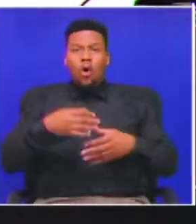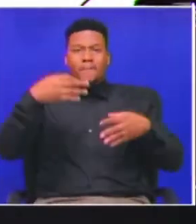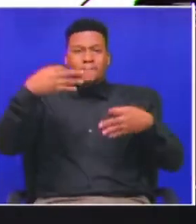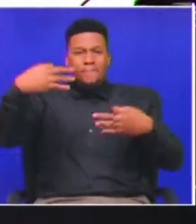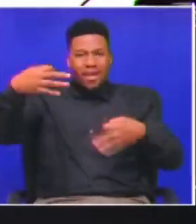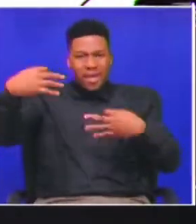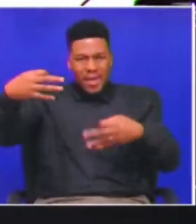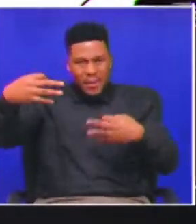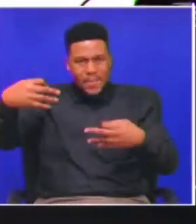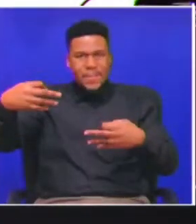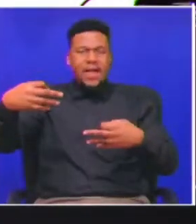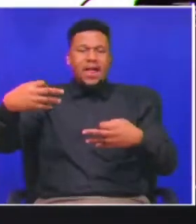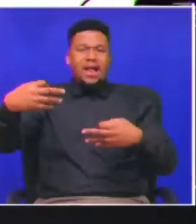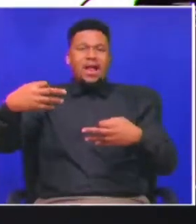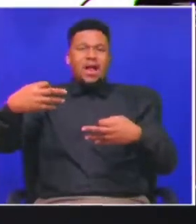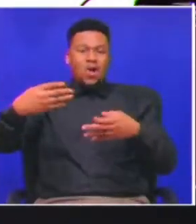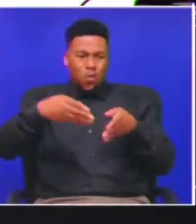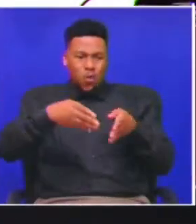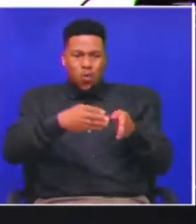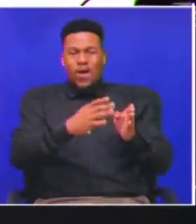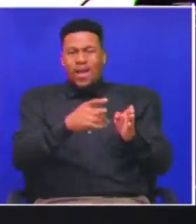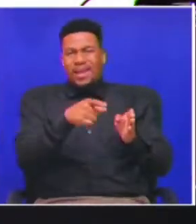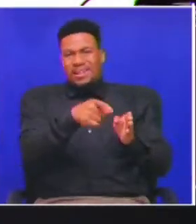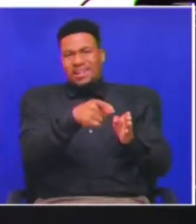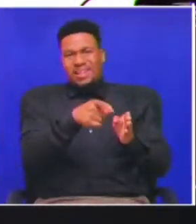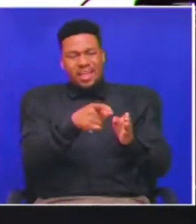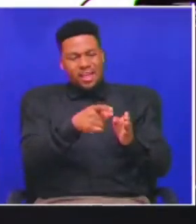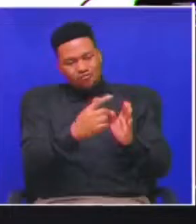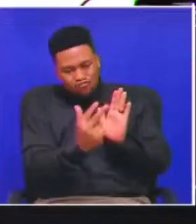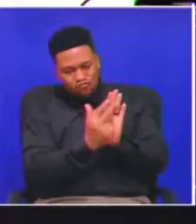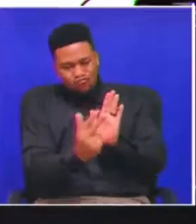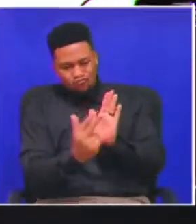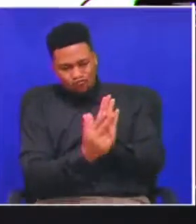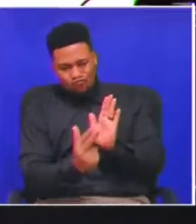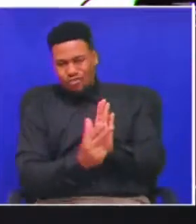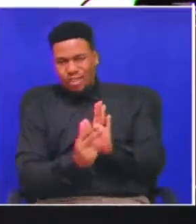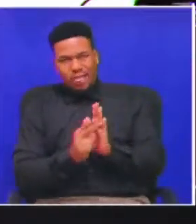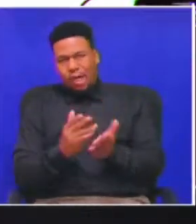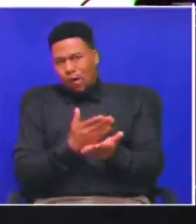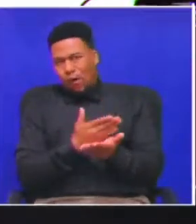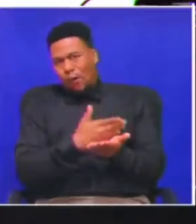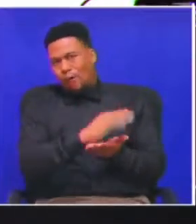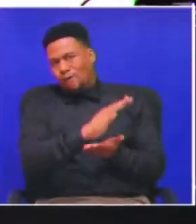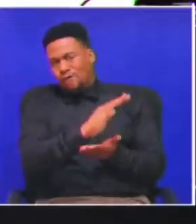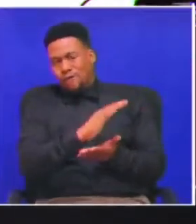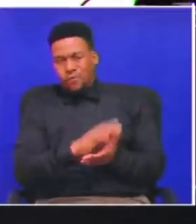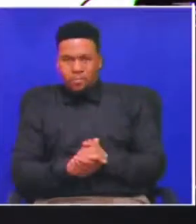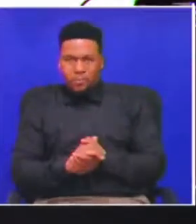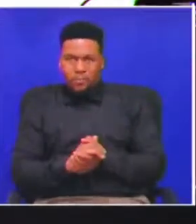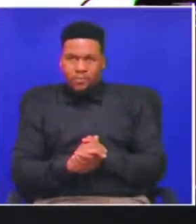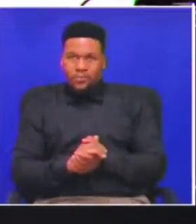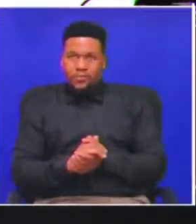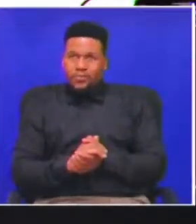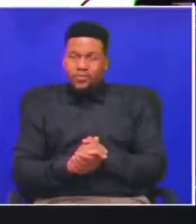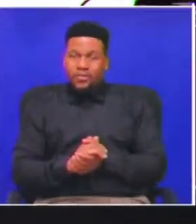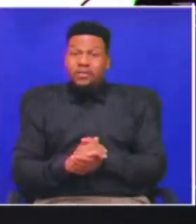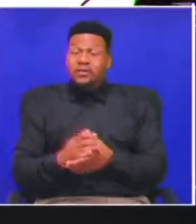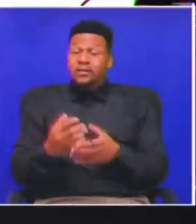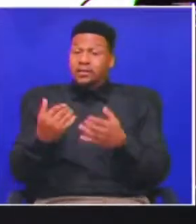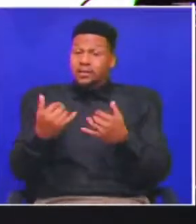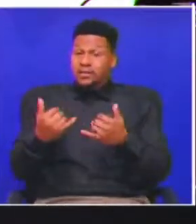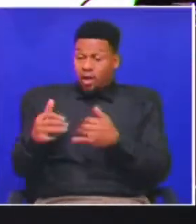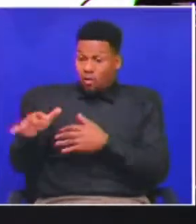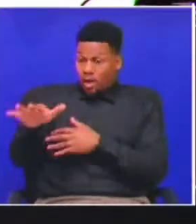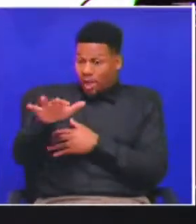manual processes through biometric verification and digital transformation. Another area of work is to